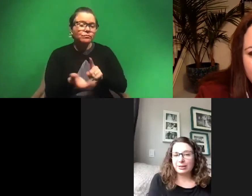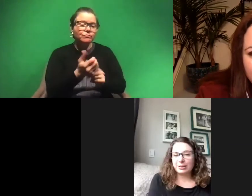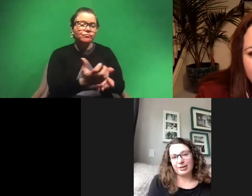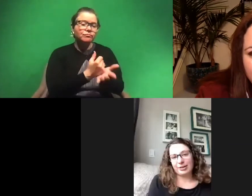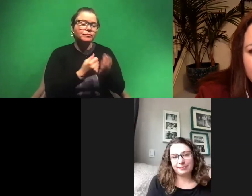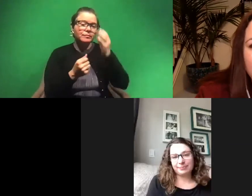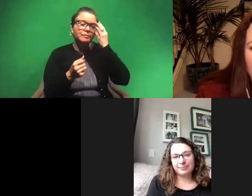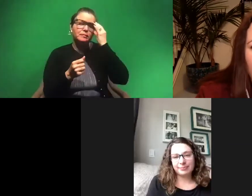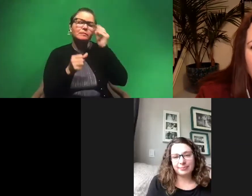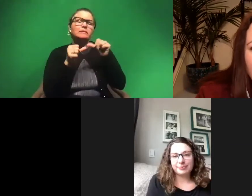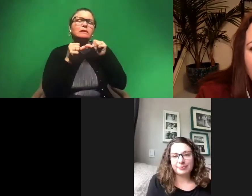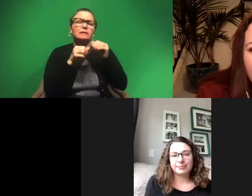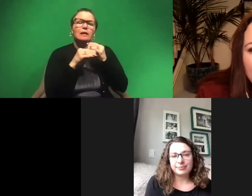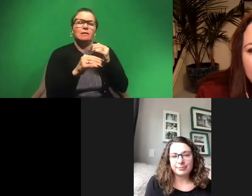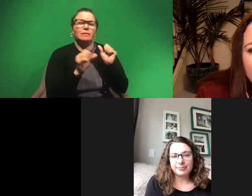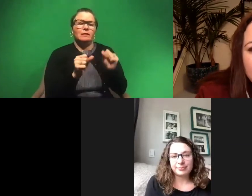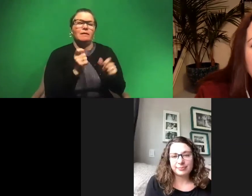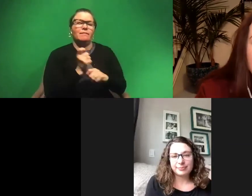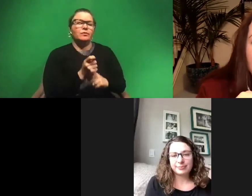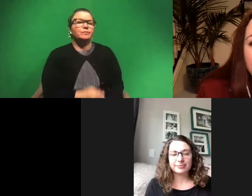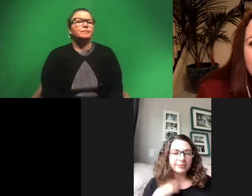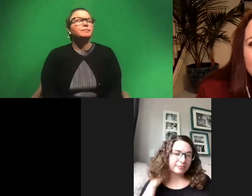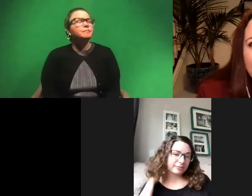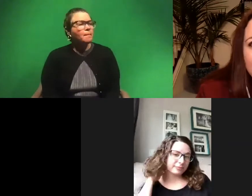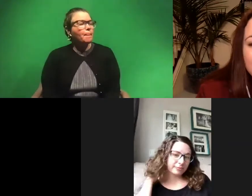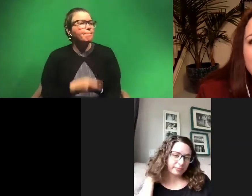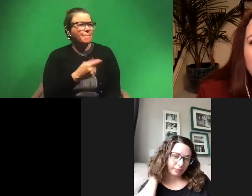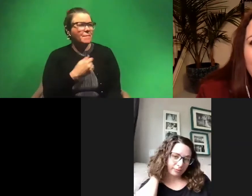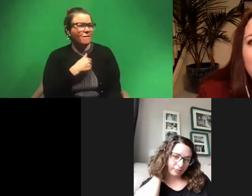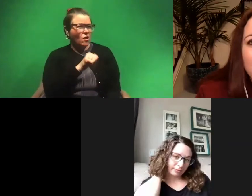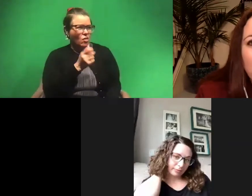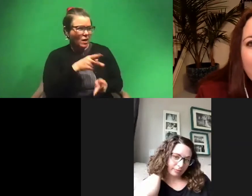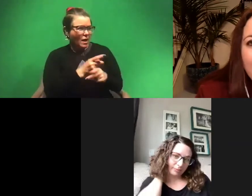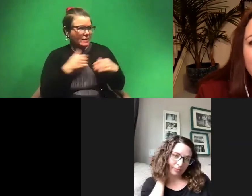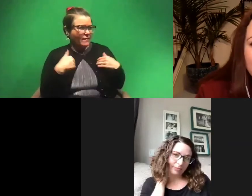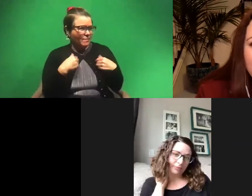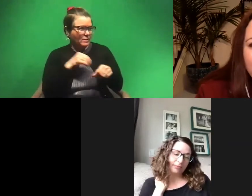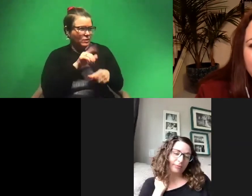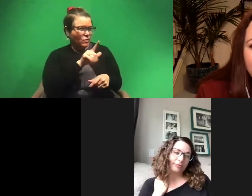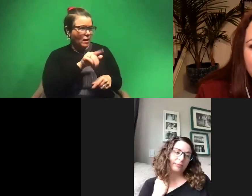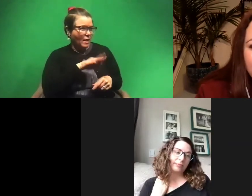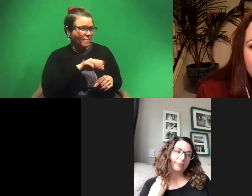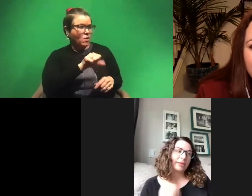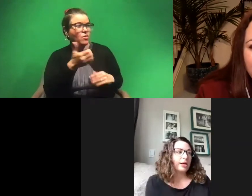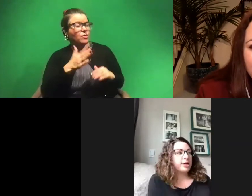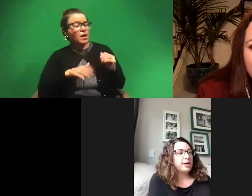sustainably for them. Cool. Do you have any other types of animals in the lab other than white abalone?